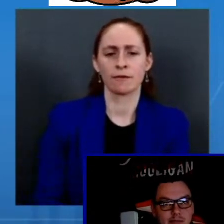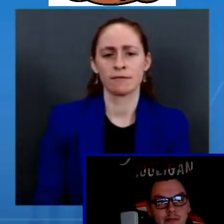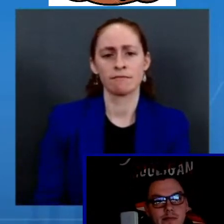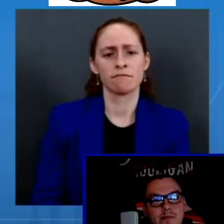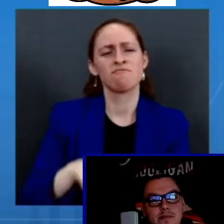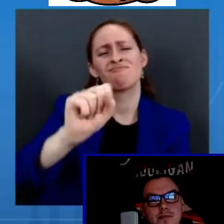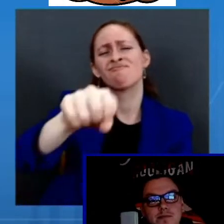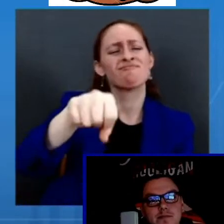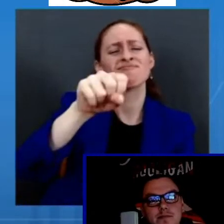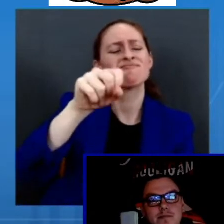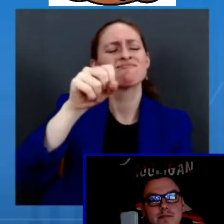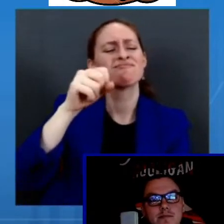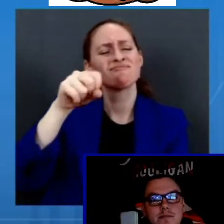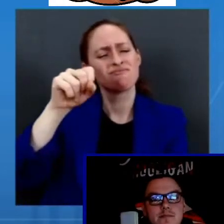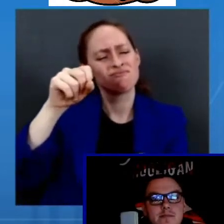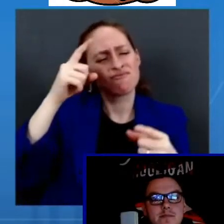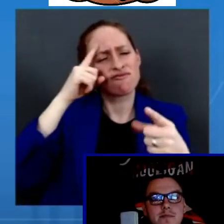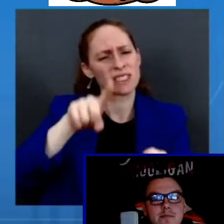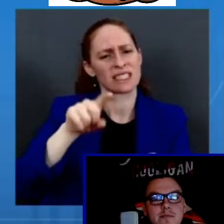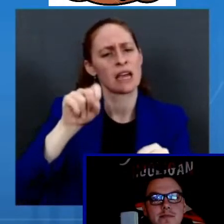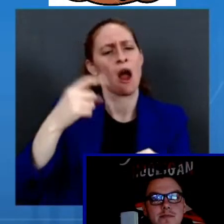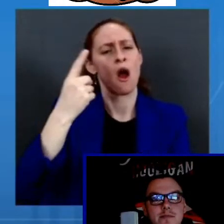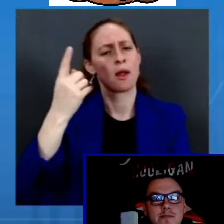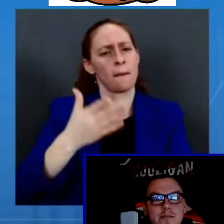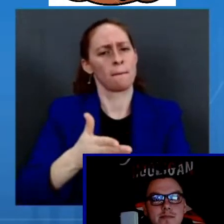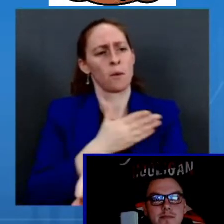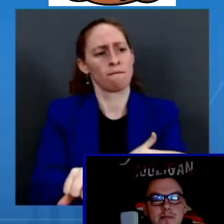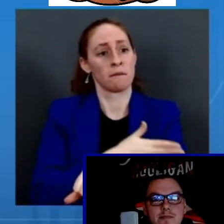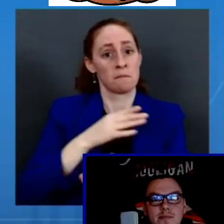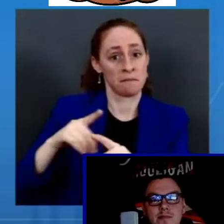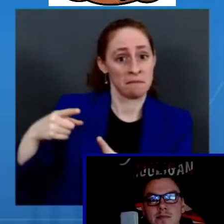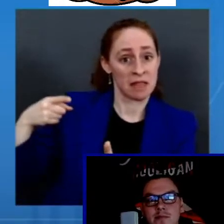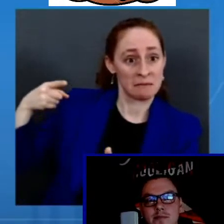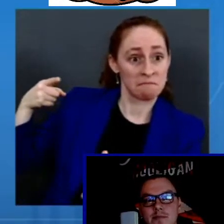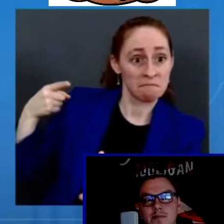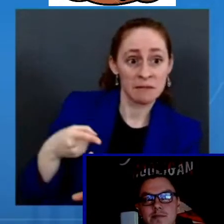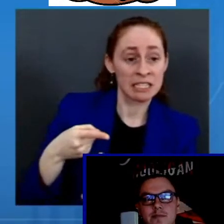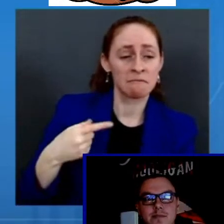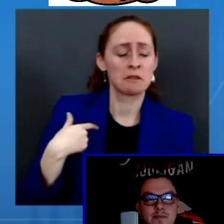that we would have done differently. Next question.